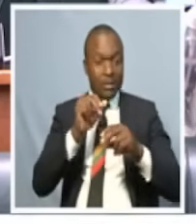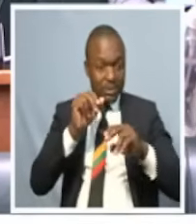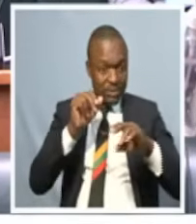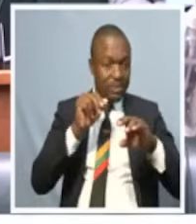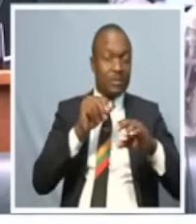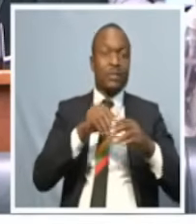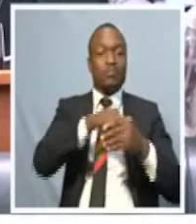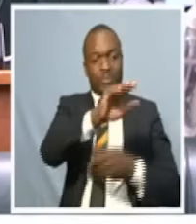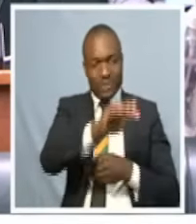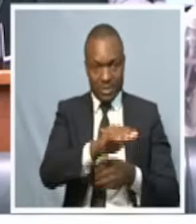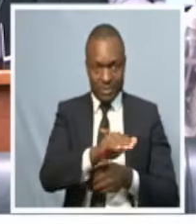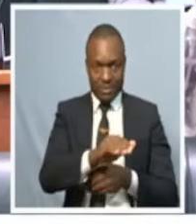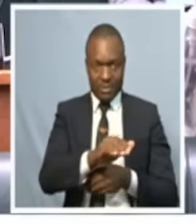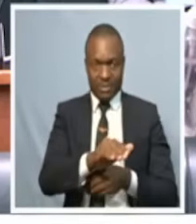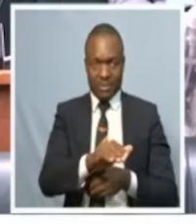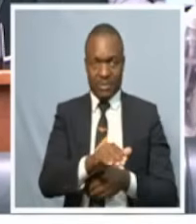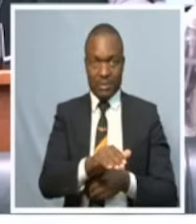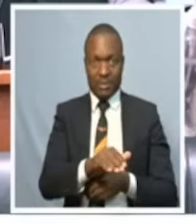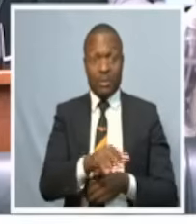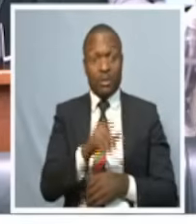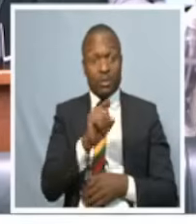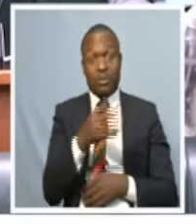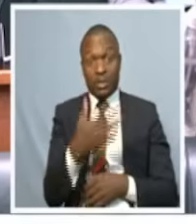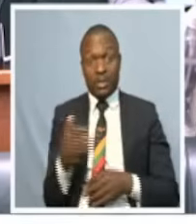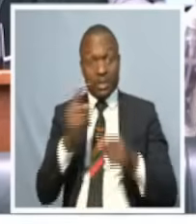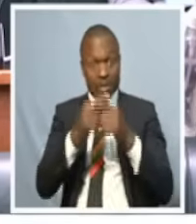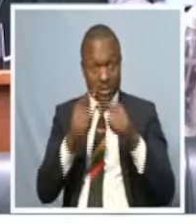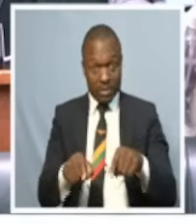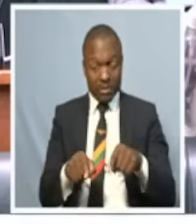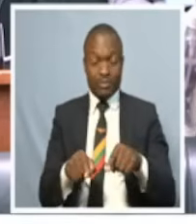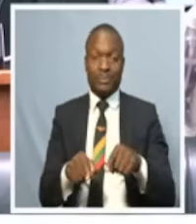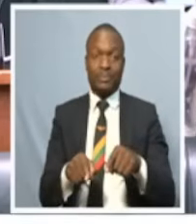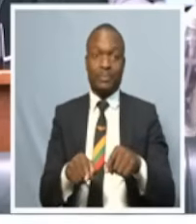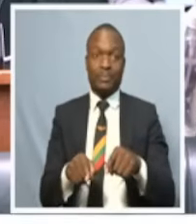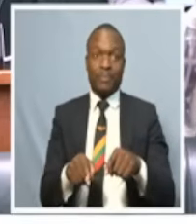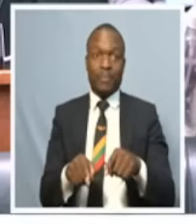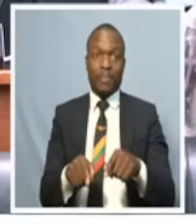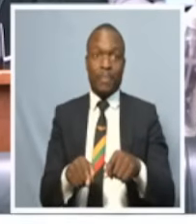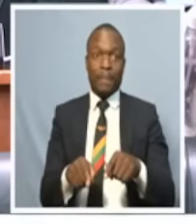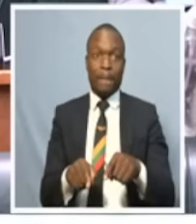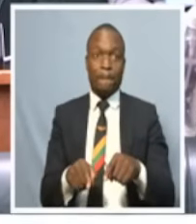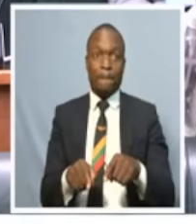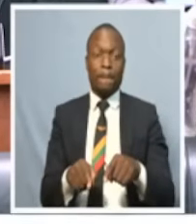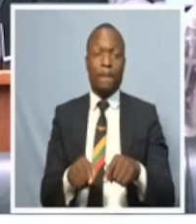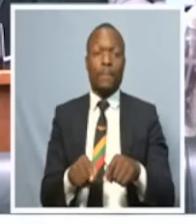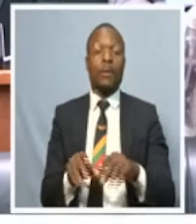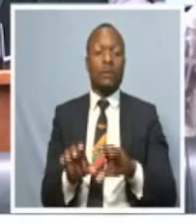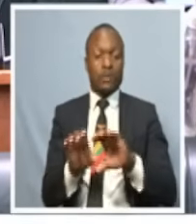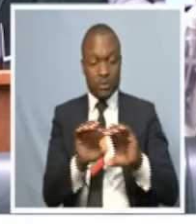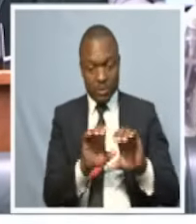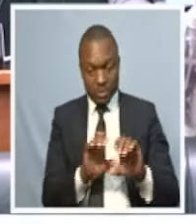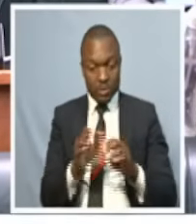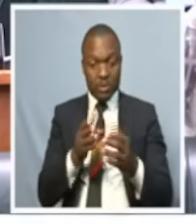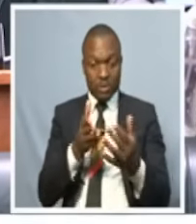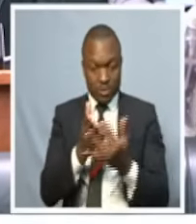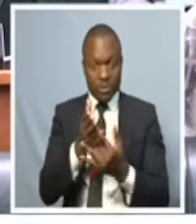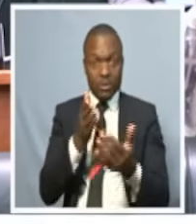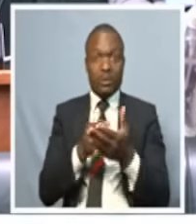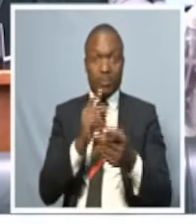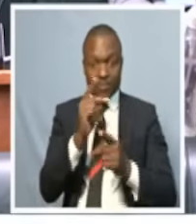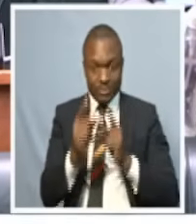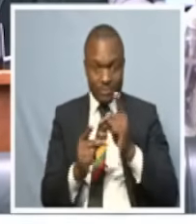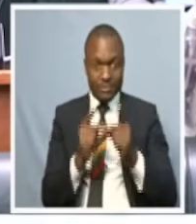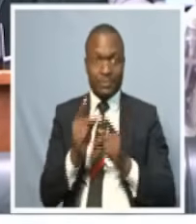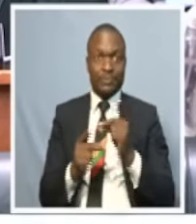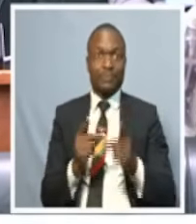the process. Those things happen. They are not unusual, Madam Speaker, as we undergo through this